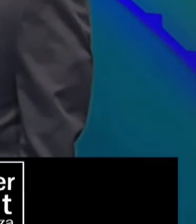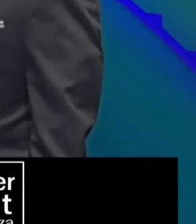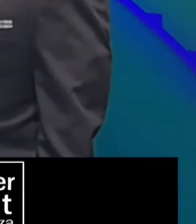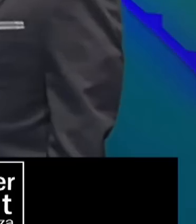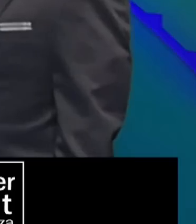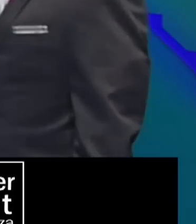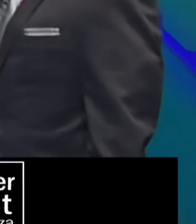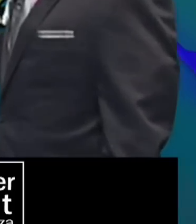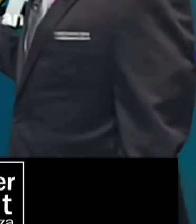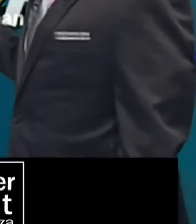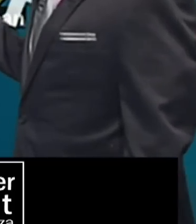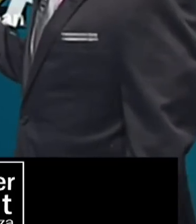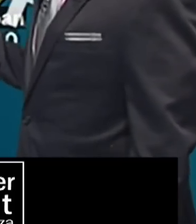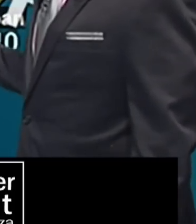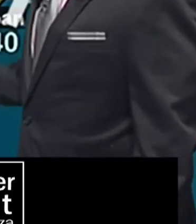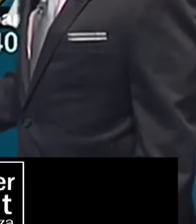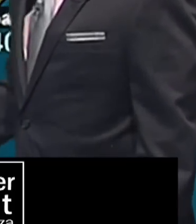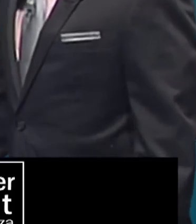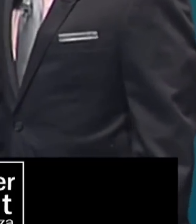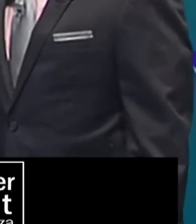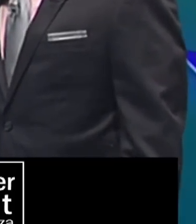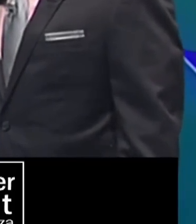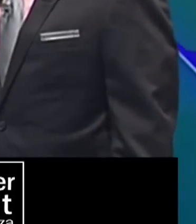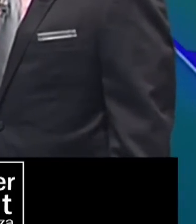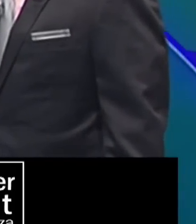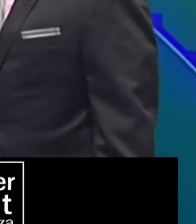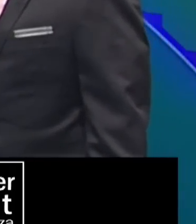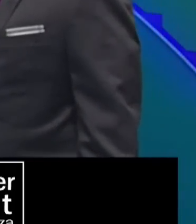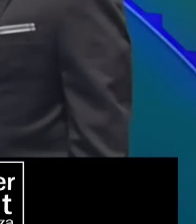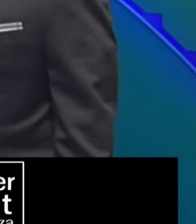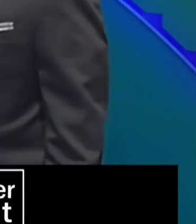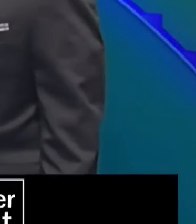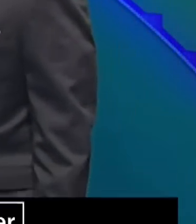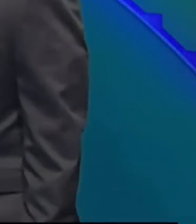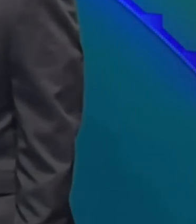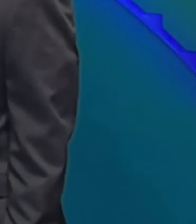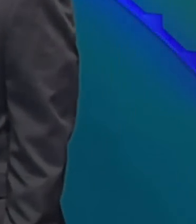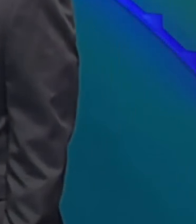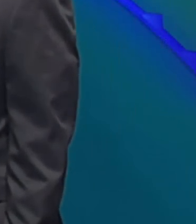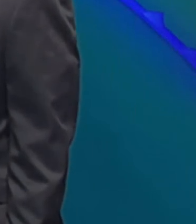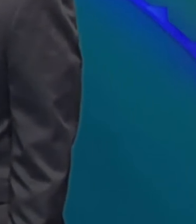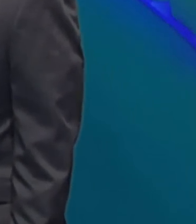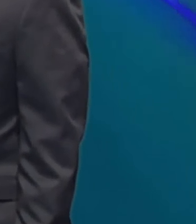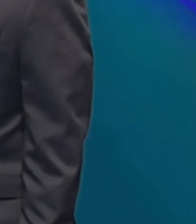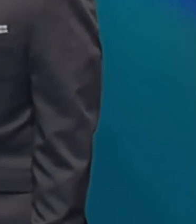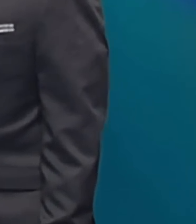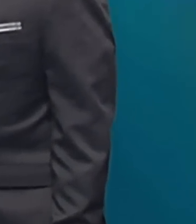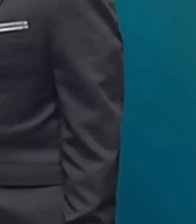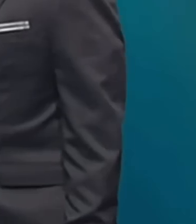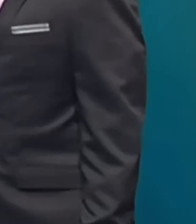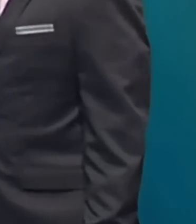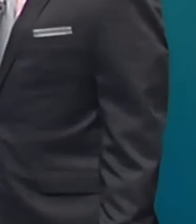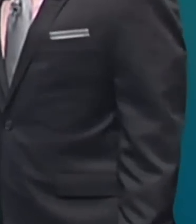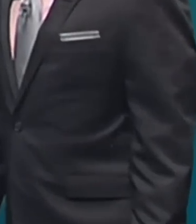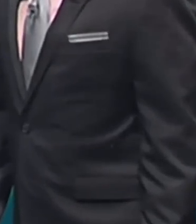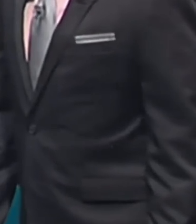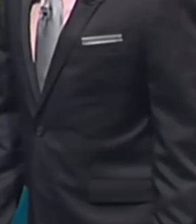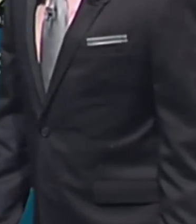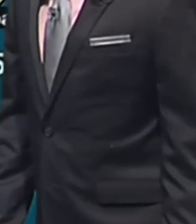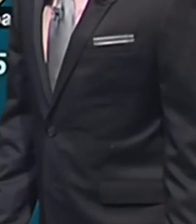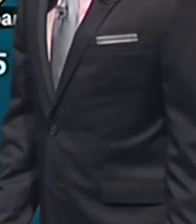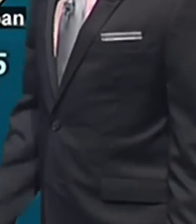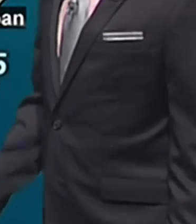ka botlhabela re bona gabotse ka dikalong tša ka KwaZulu-Natal le Portland go tonya le gabola ka dikalong tše le ka seemo sa go tidifala ka dikalong tšeo la ka moswane re sa bona gabotse mara